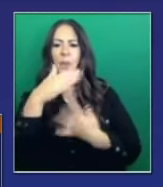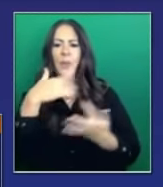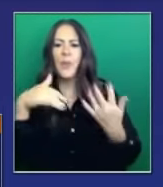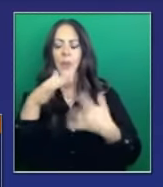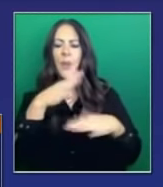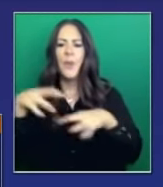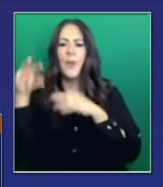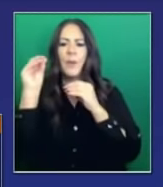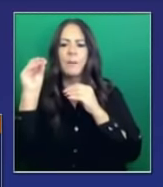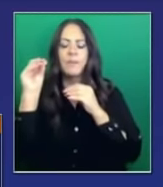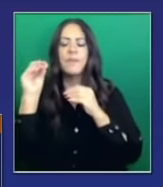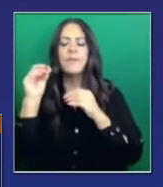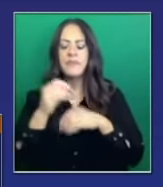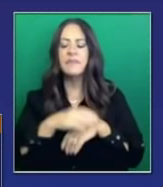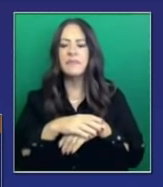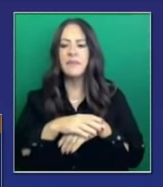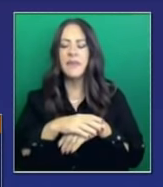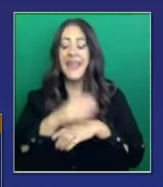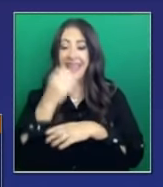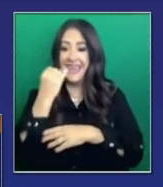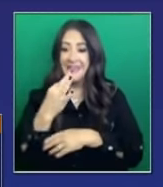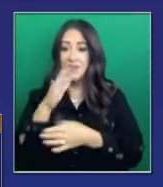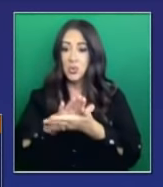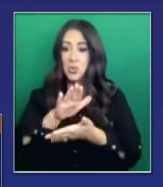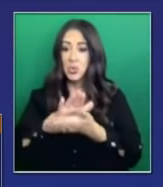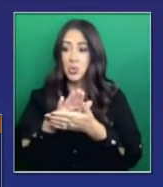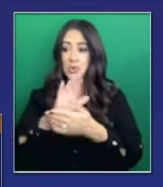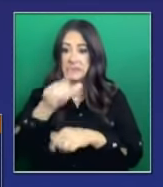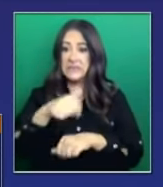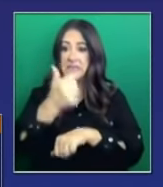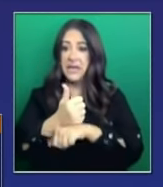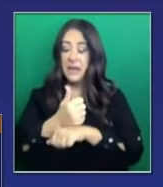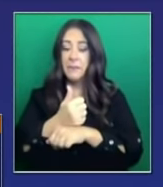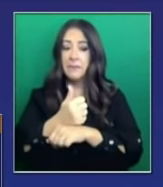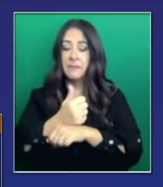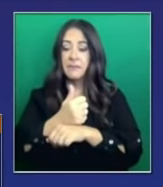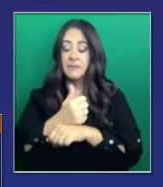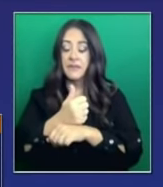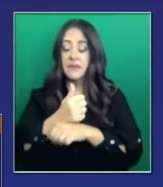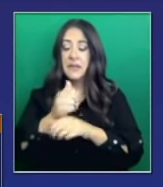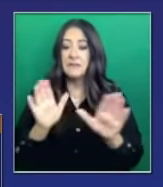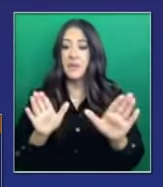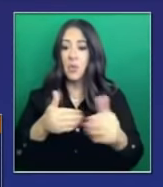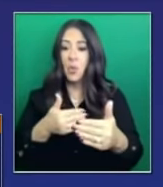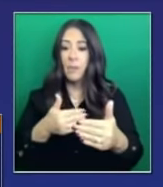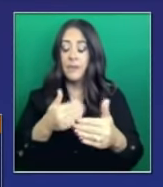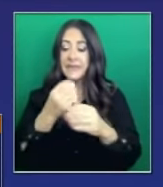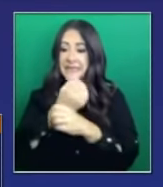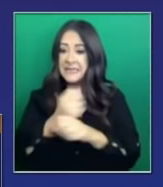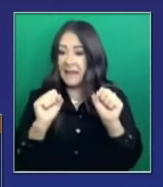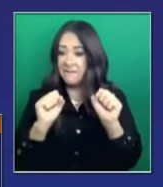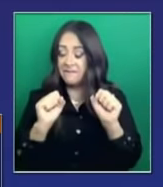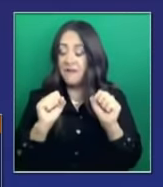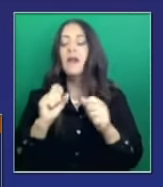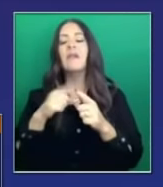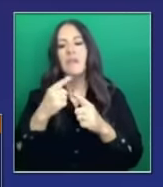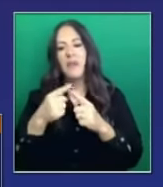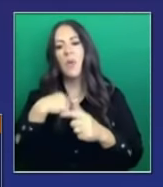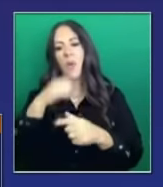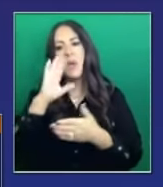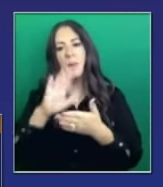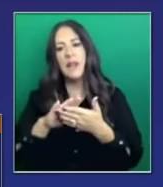place, we now know that transmission can and will be reduced. When those are not put into